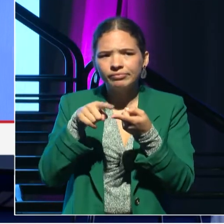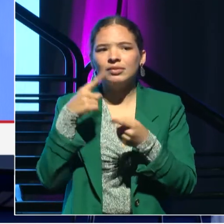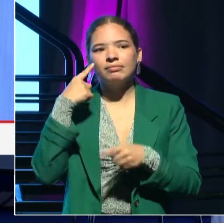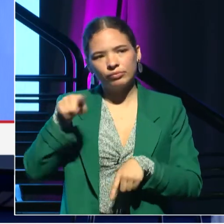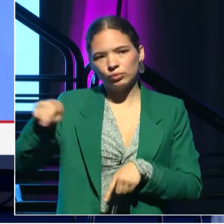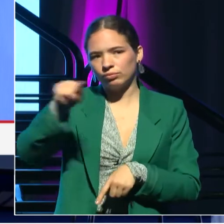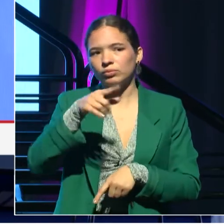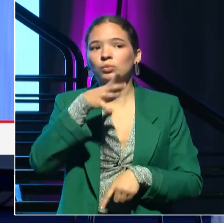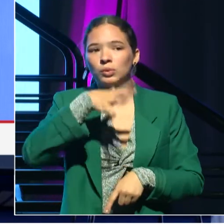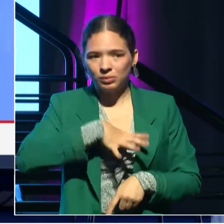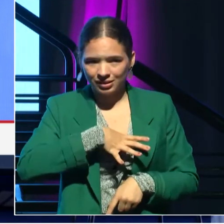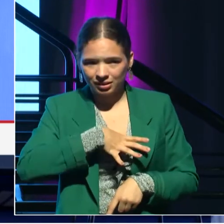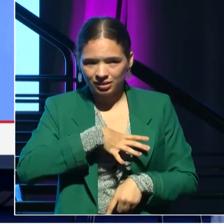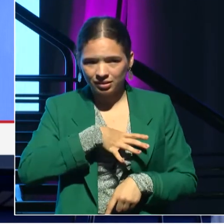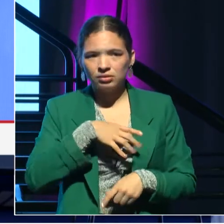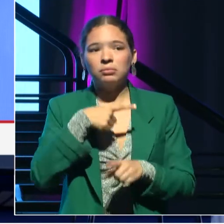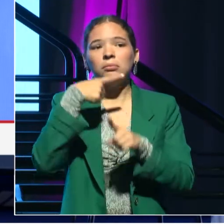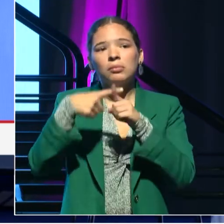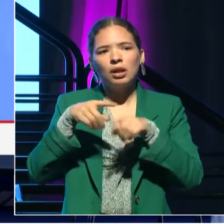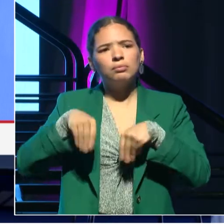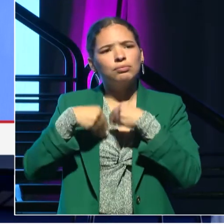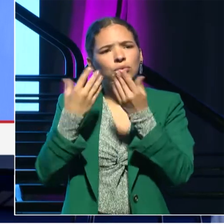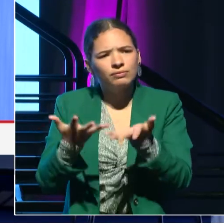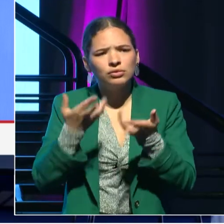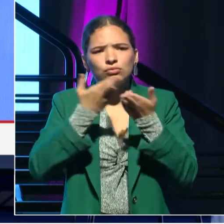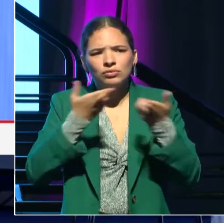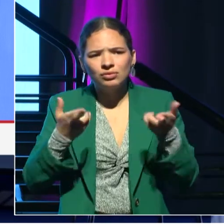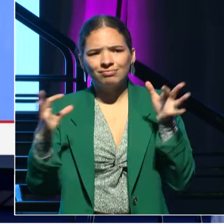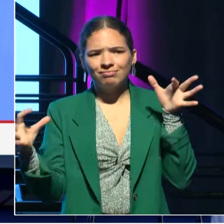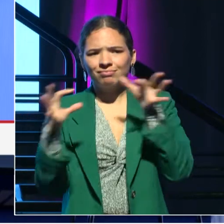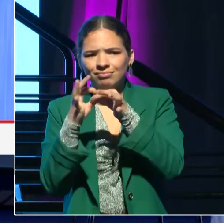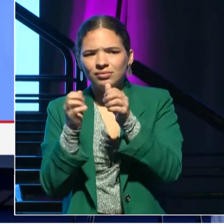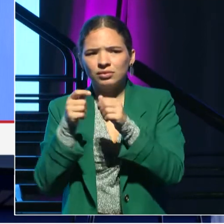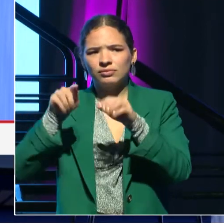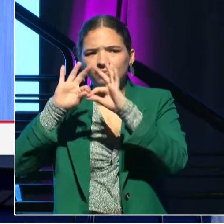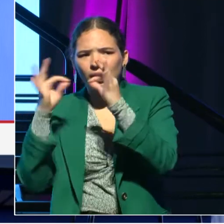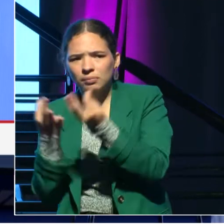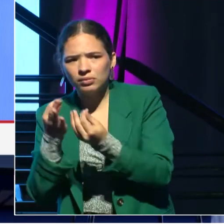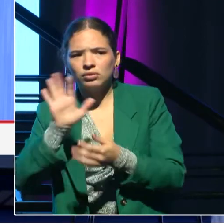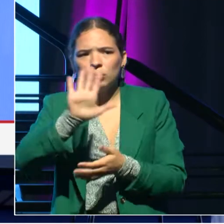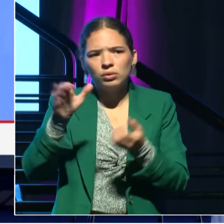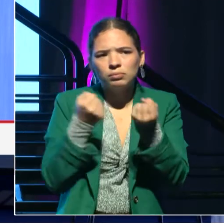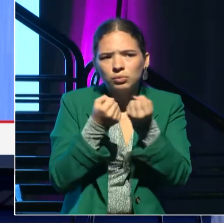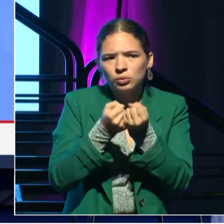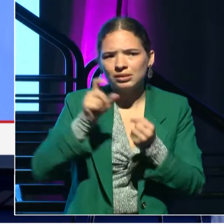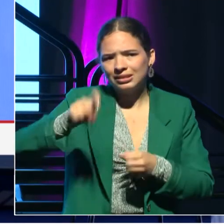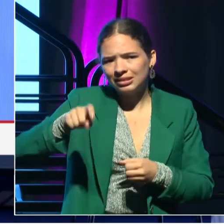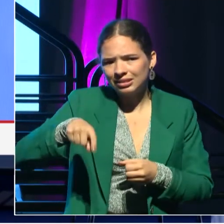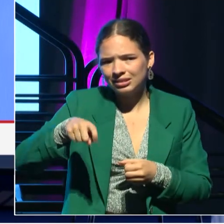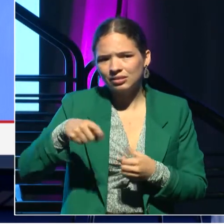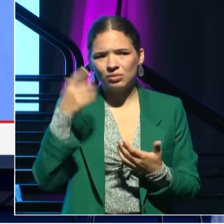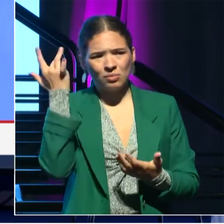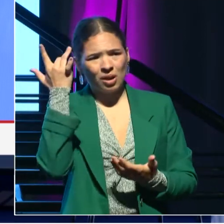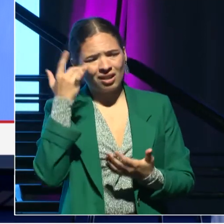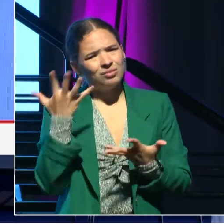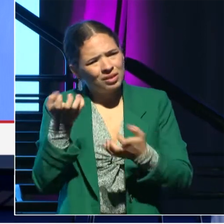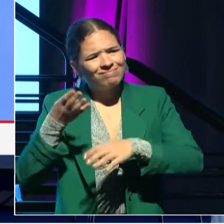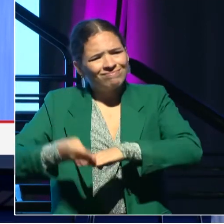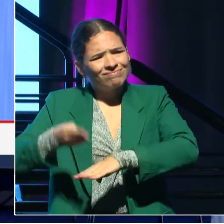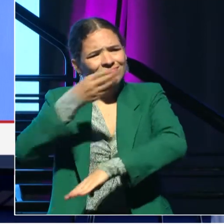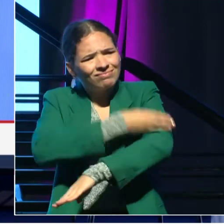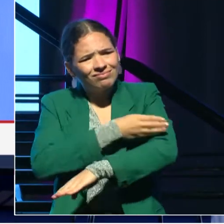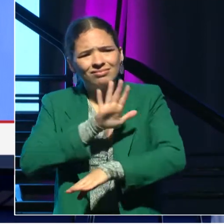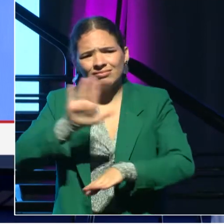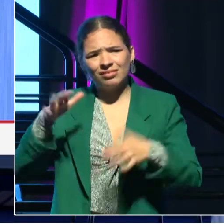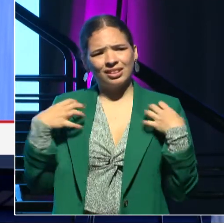to connect families with the support they need to improve health outcomes. As a leader in healthcare, not